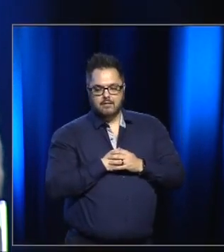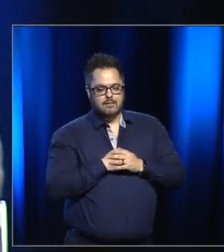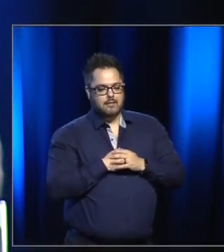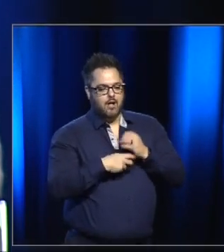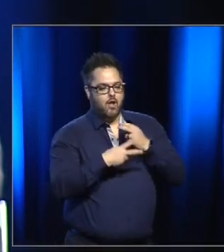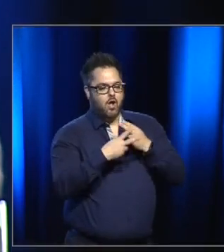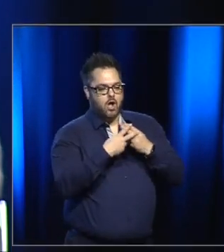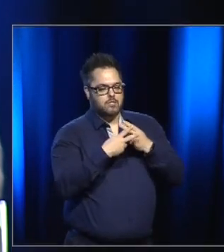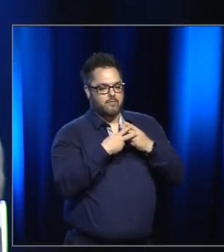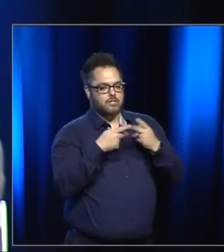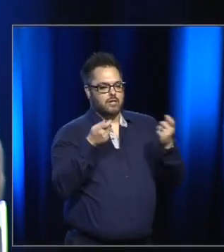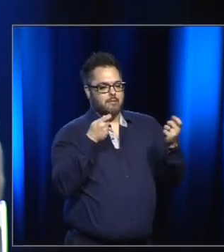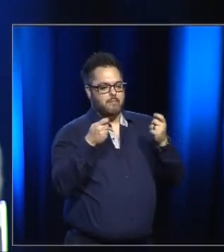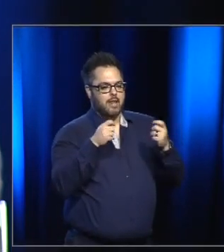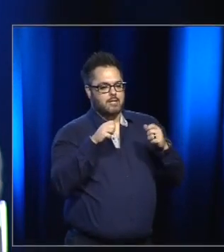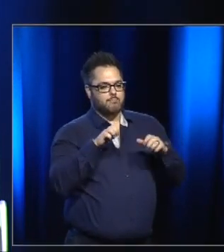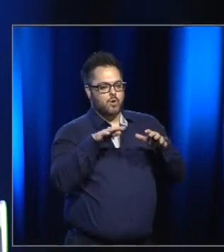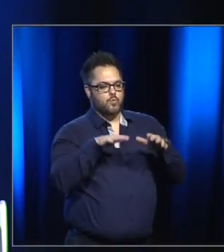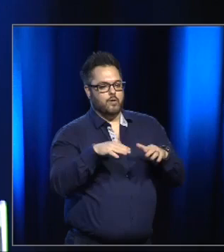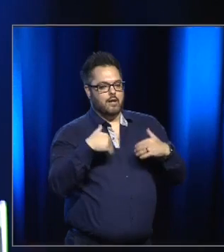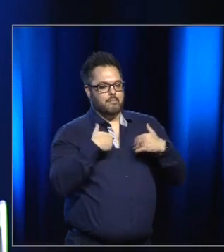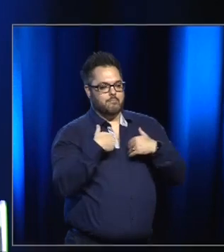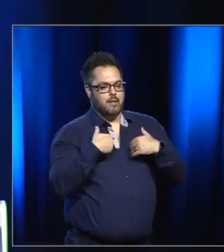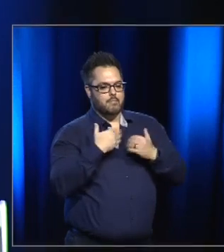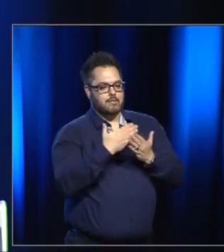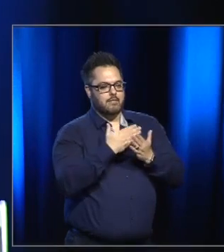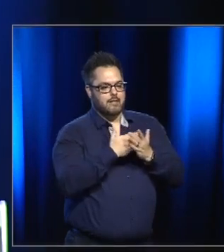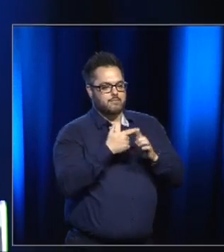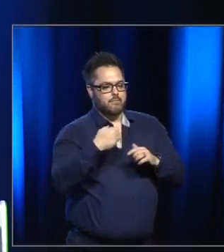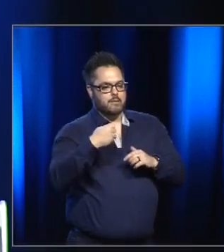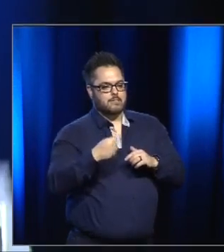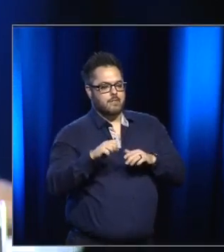Marine Mammals, Lessons from the Southern Hemisphere. Mark.